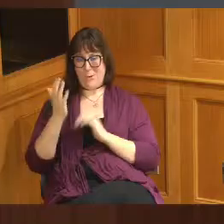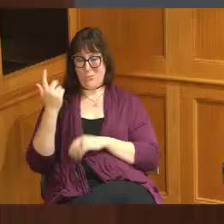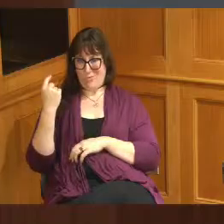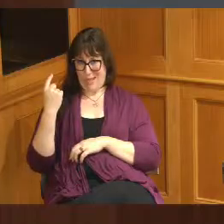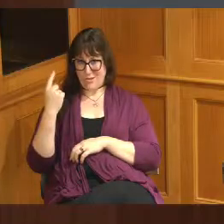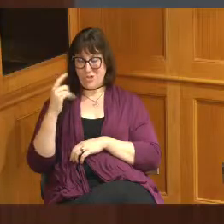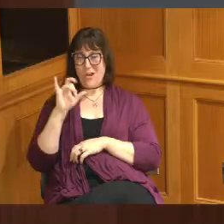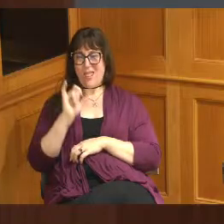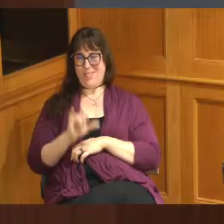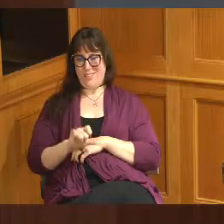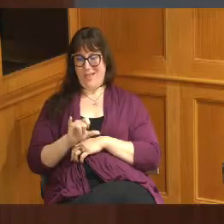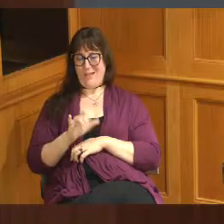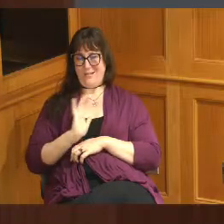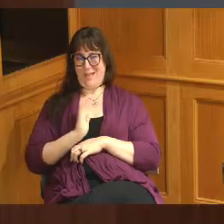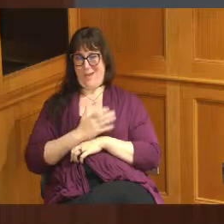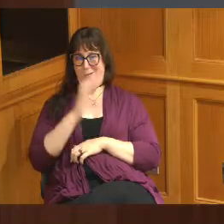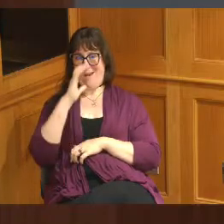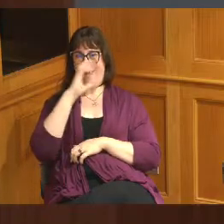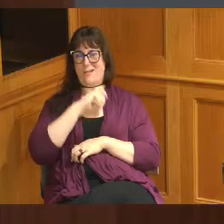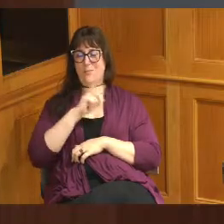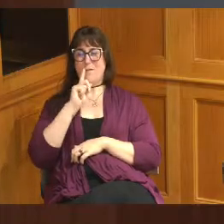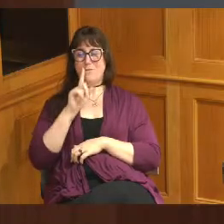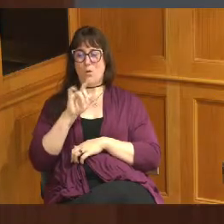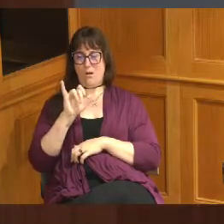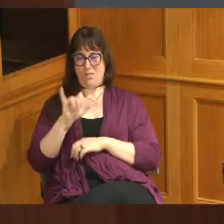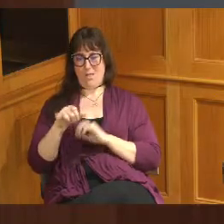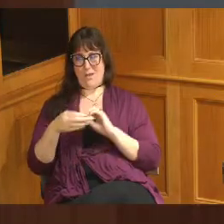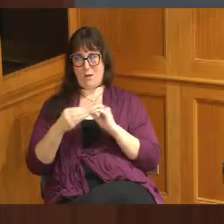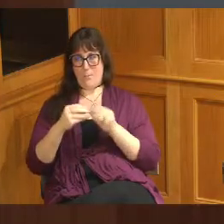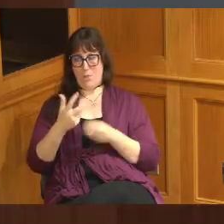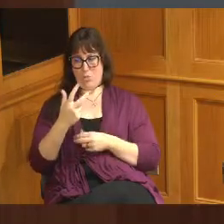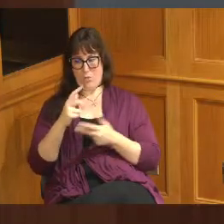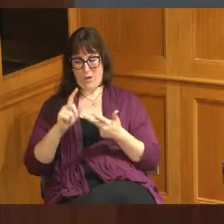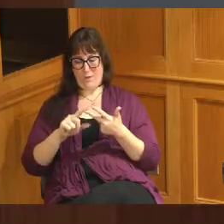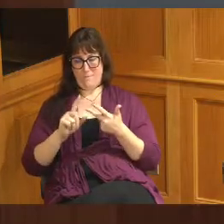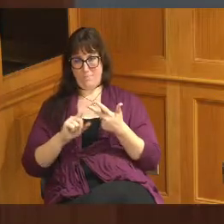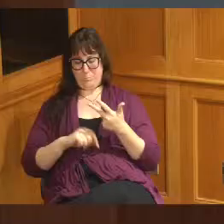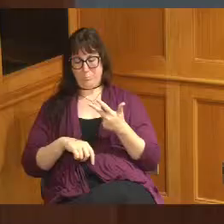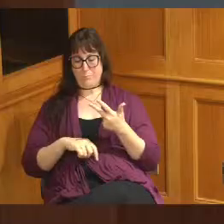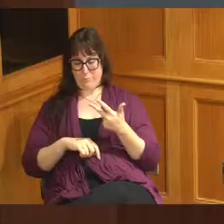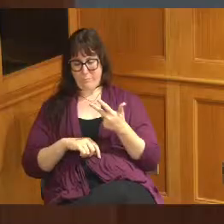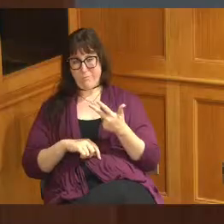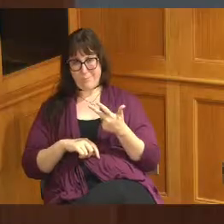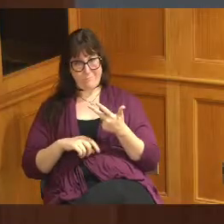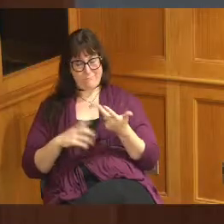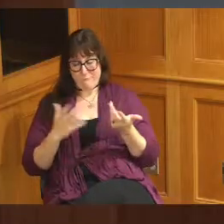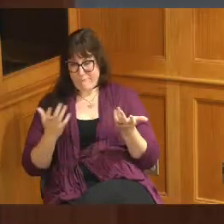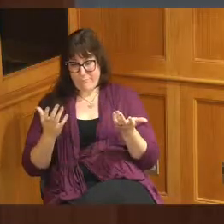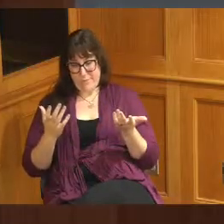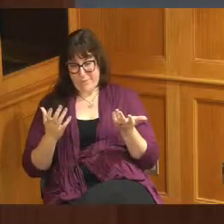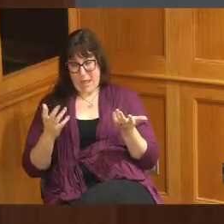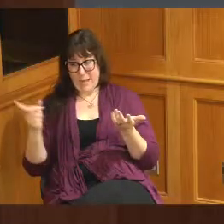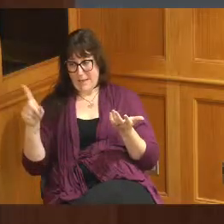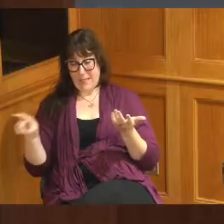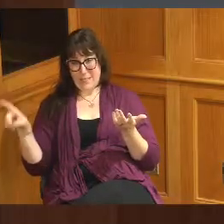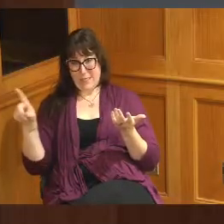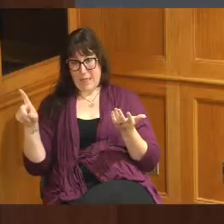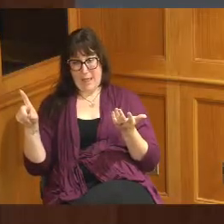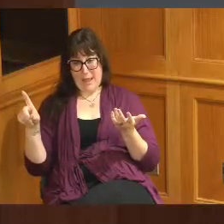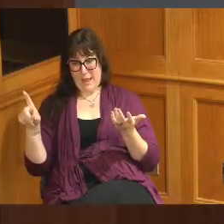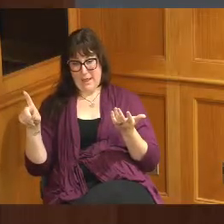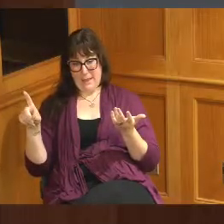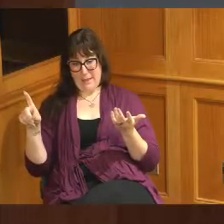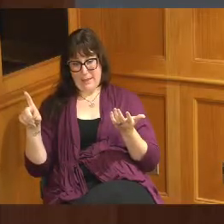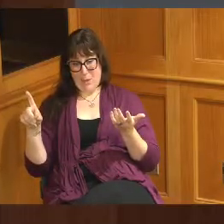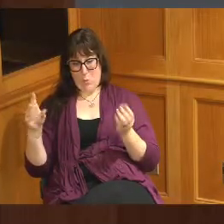And that's how we came up with our price based on the trends. And apparently they were a little